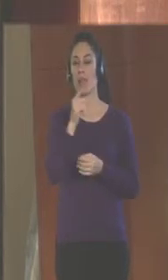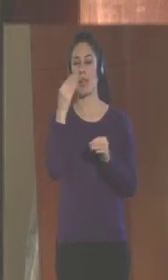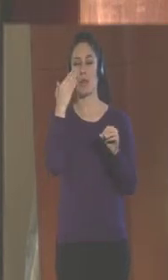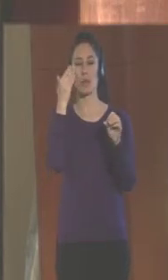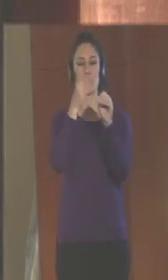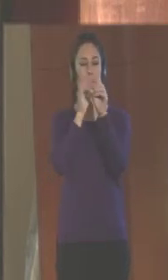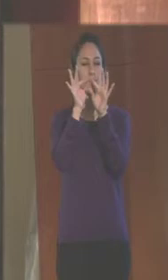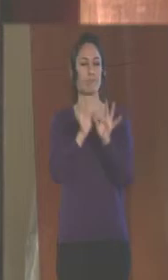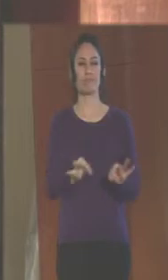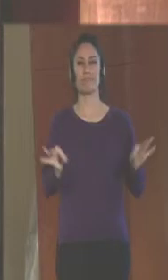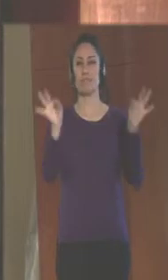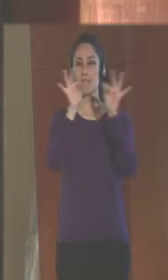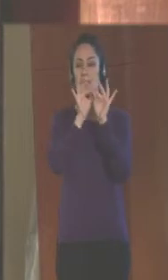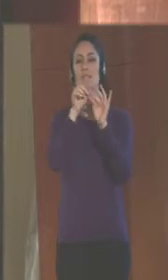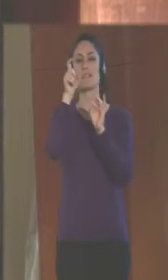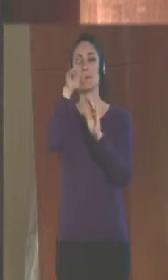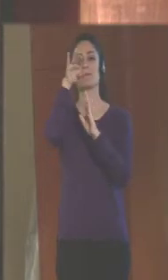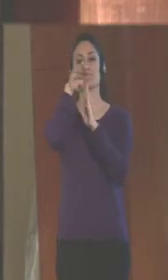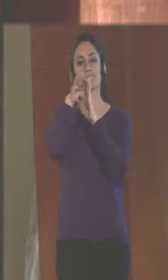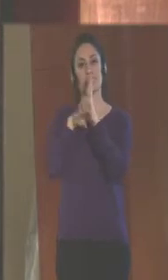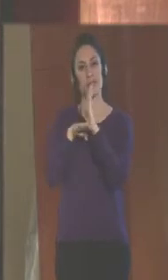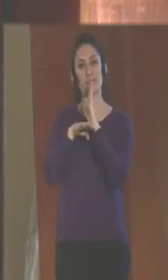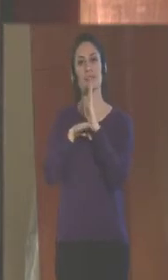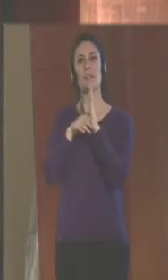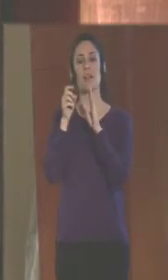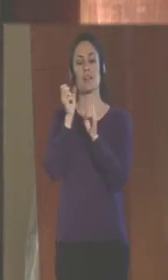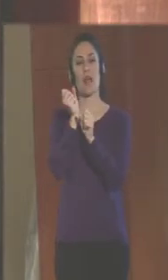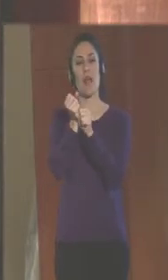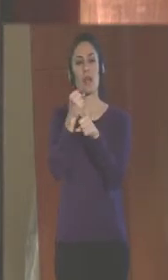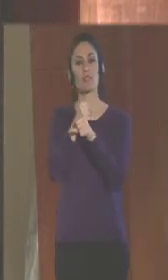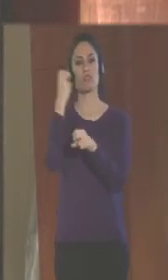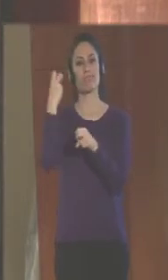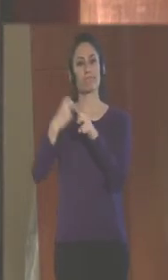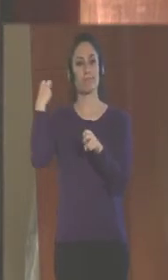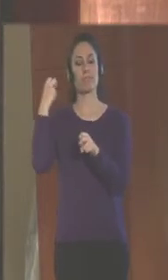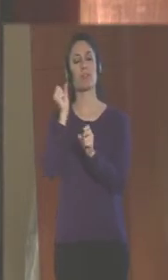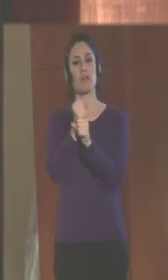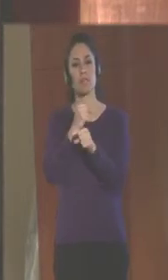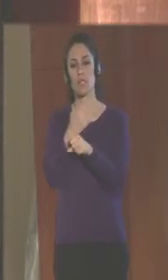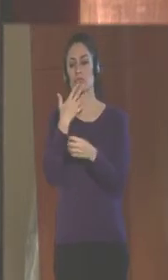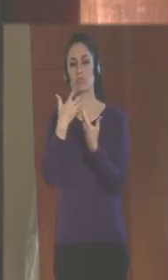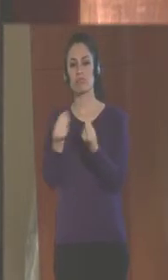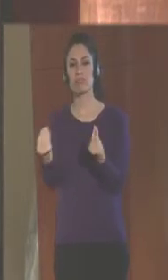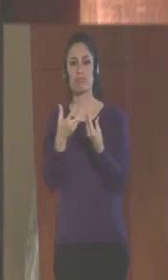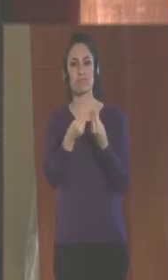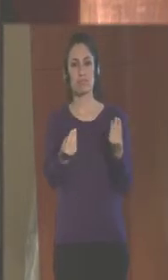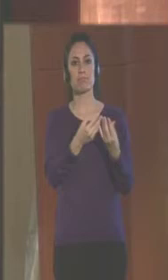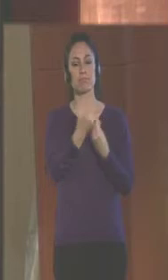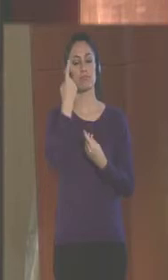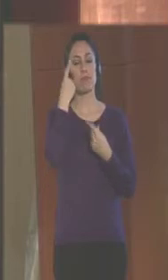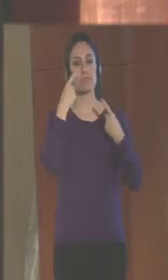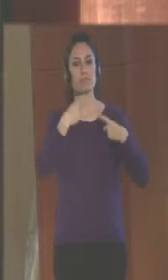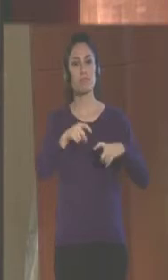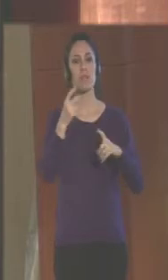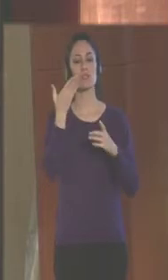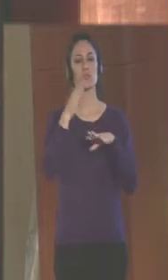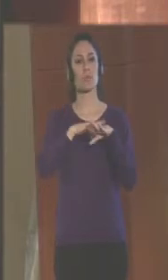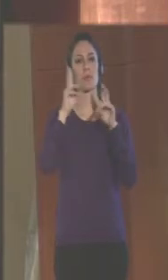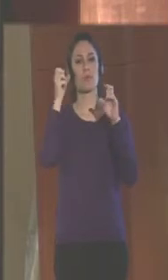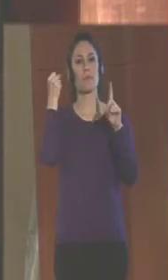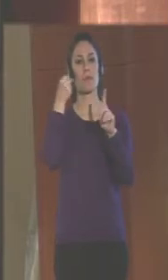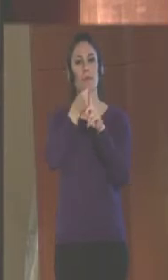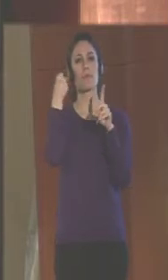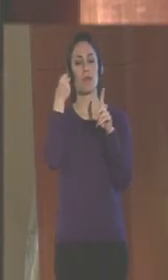was saying. Even though the main objective is to have concrete actions to mitigate the